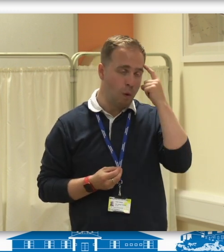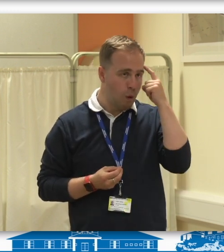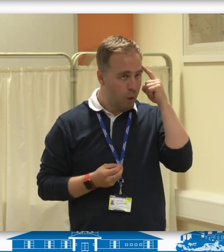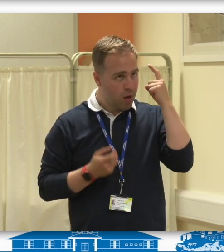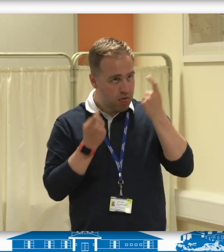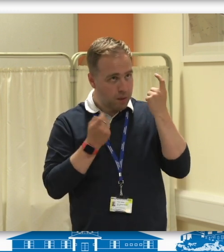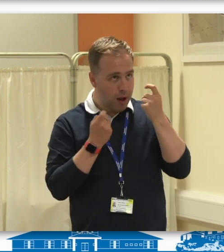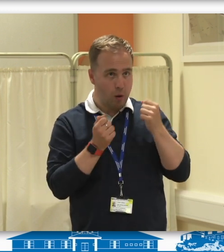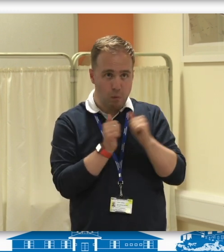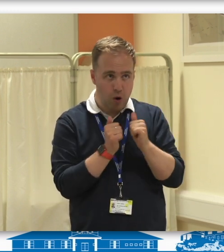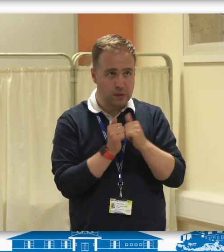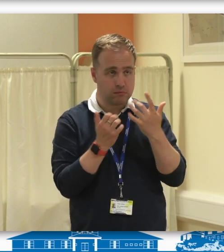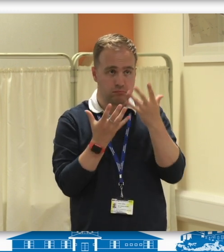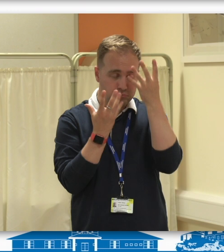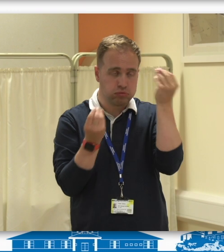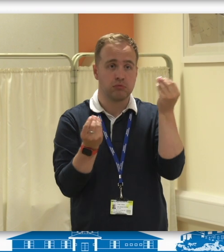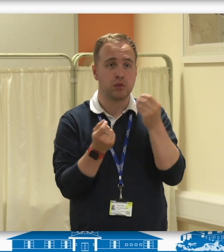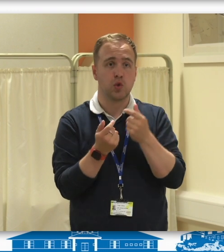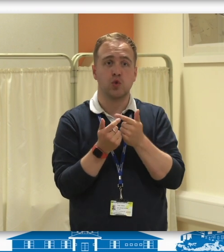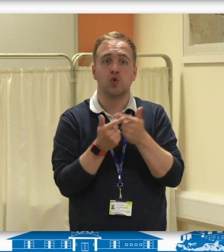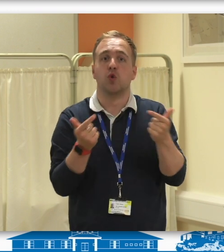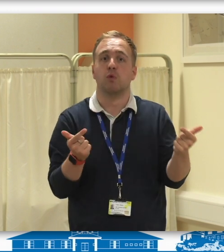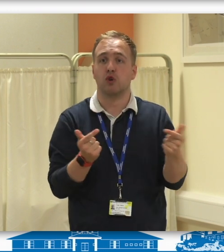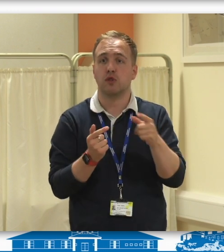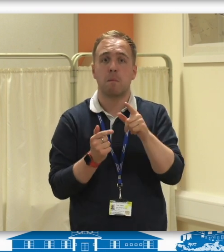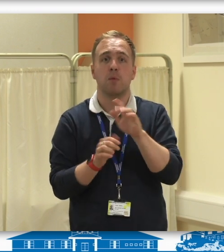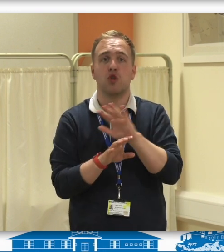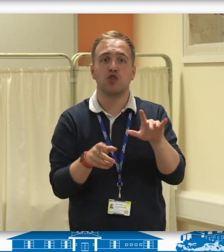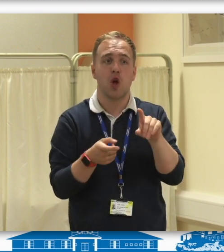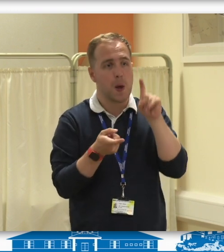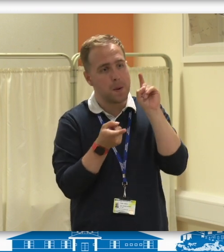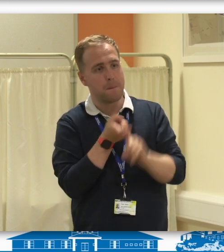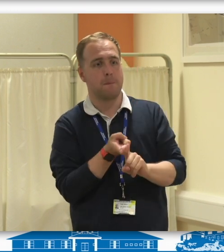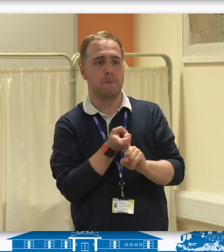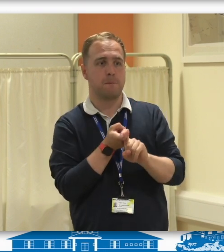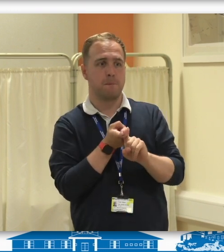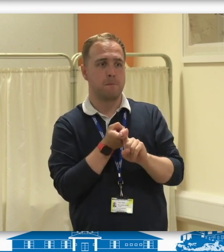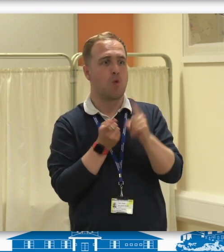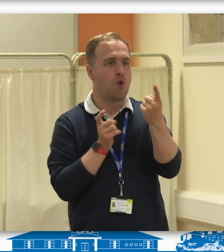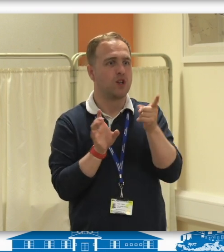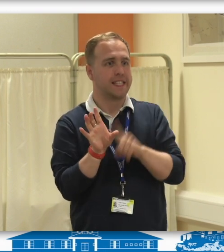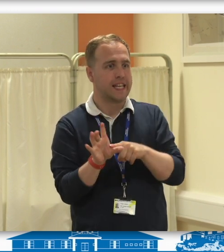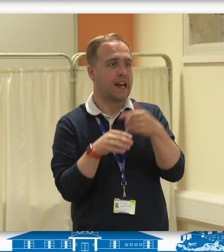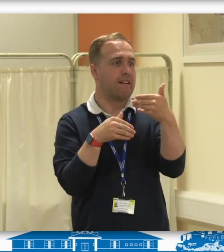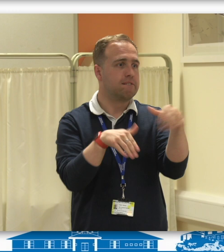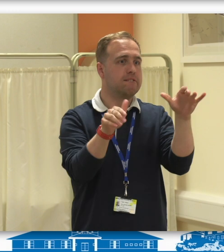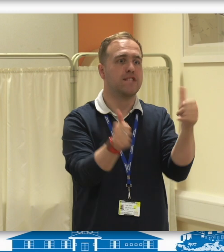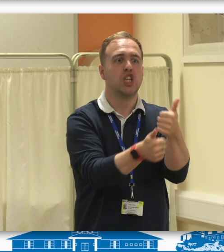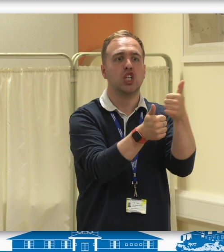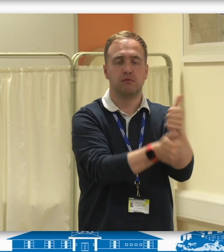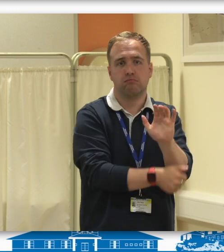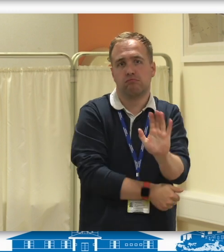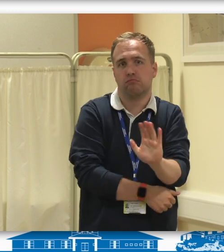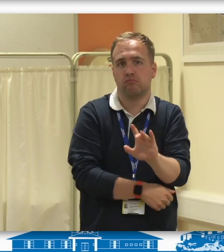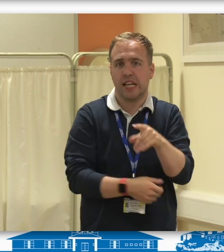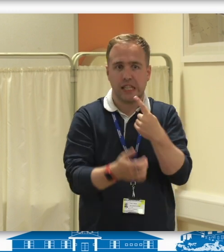attending appointments. But there is no set a year down the line they're going to be discharged. It